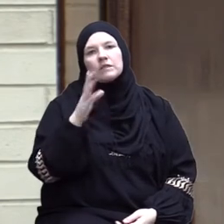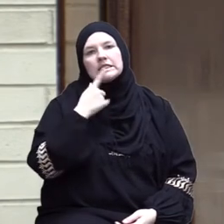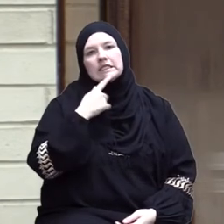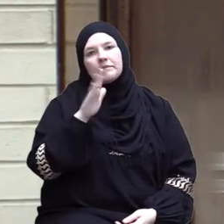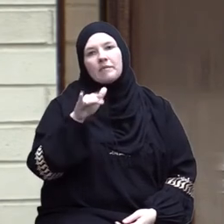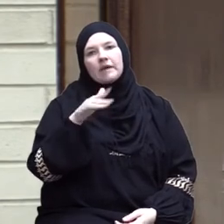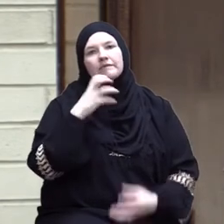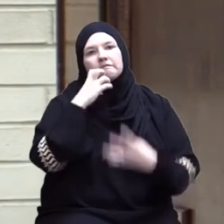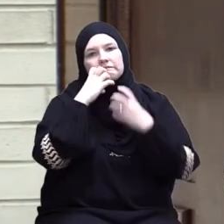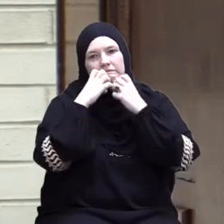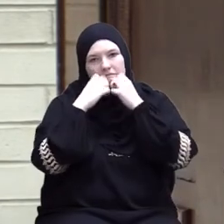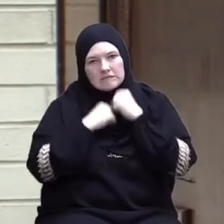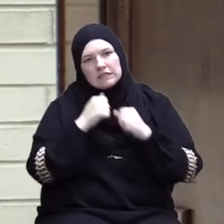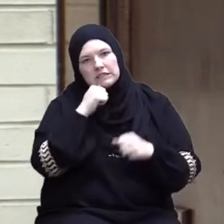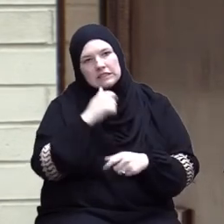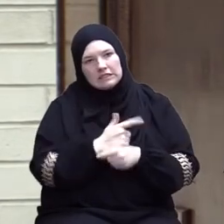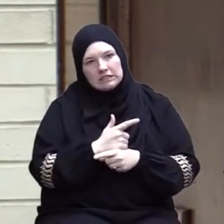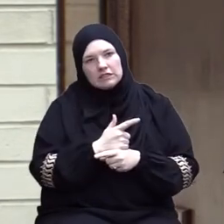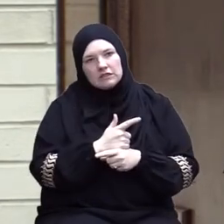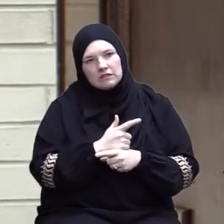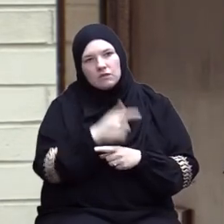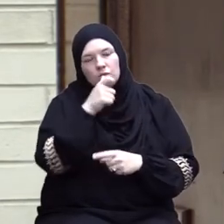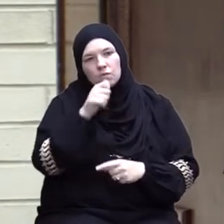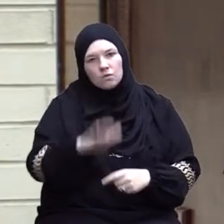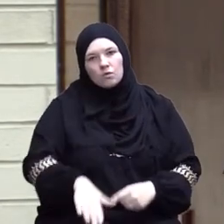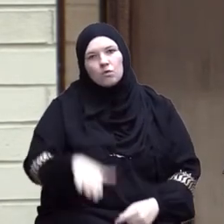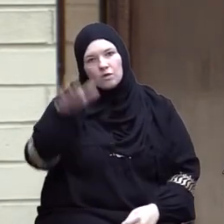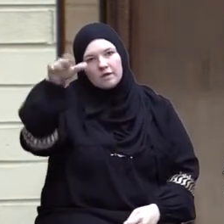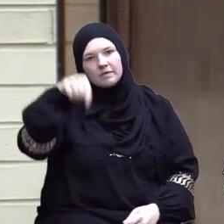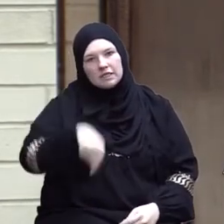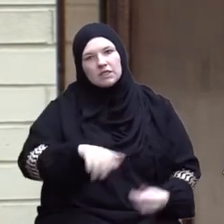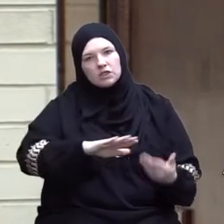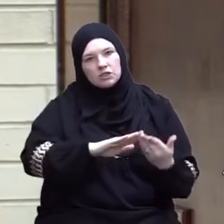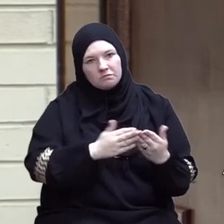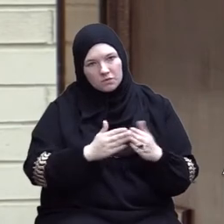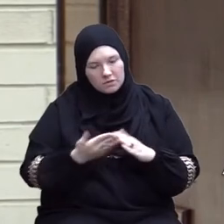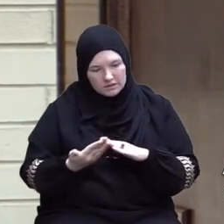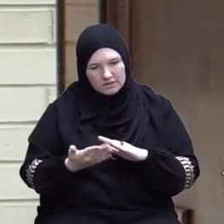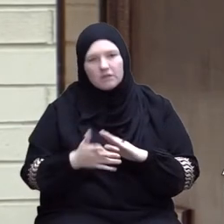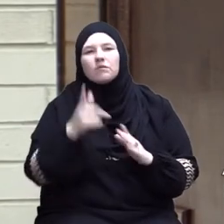sister who grew up in this community